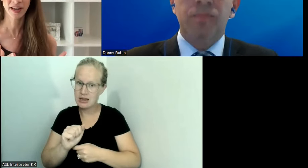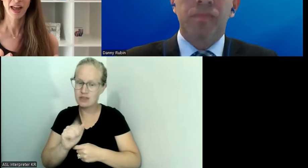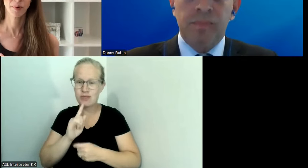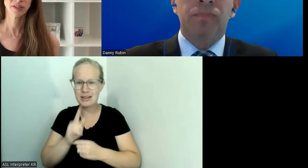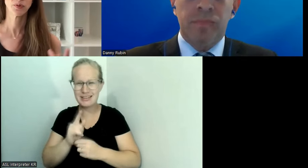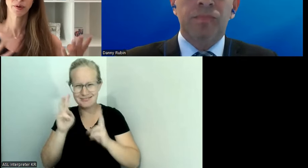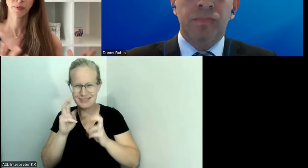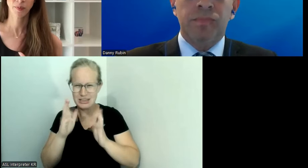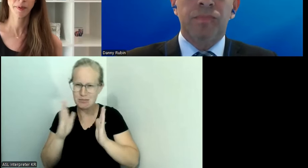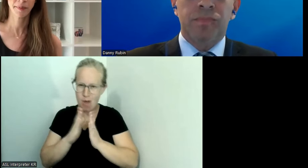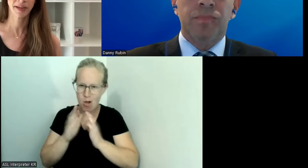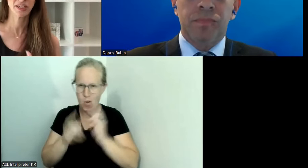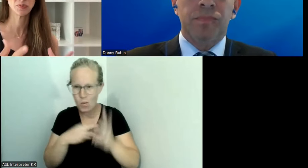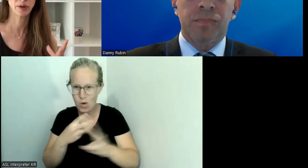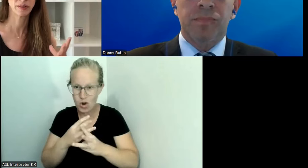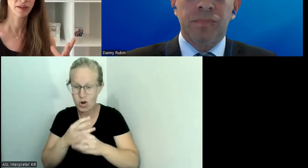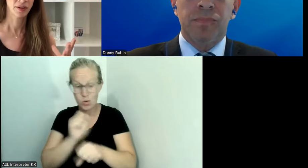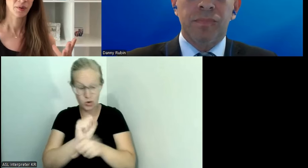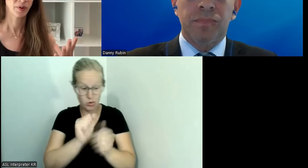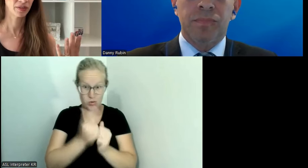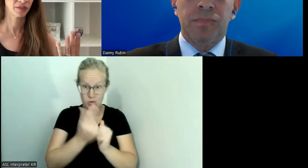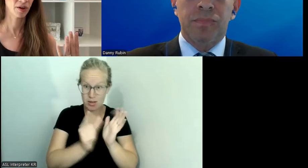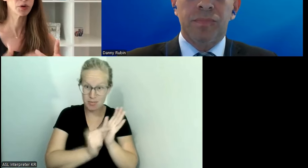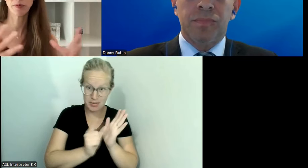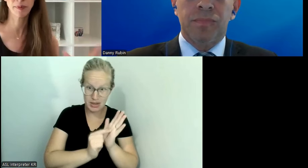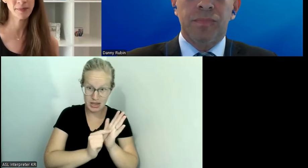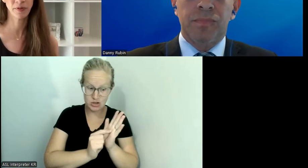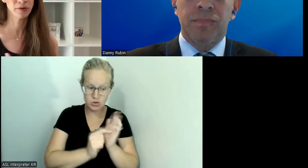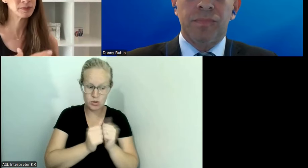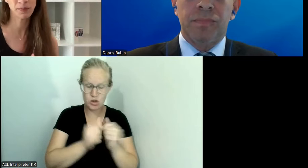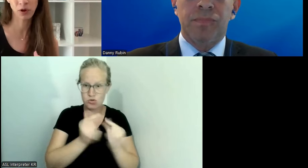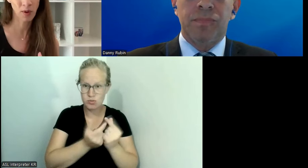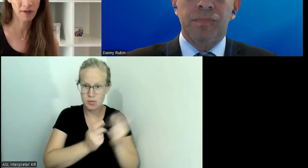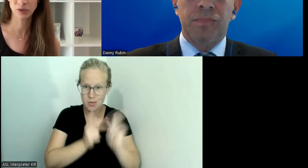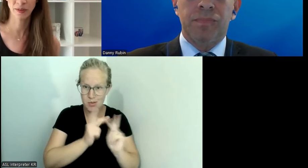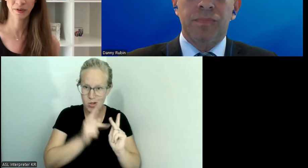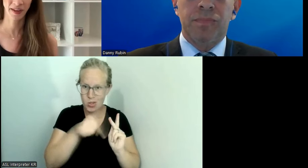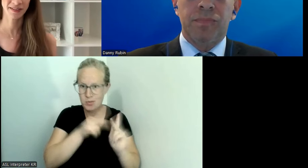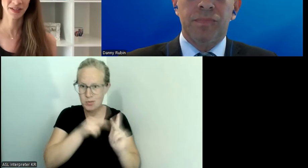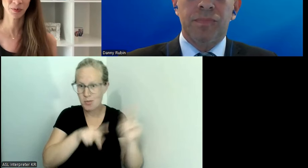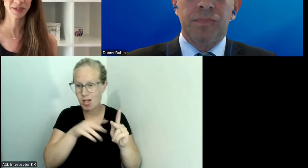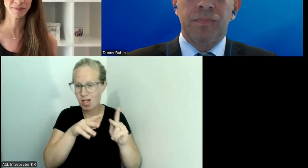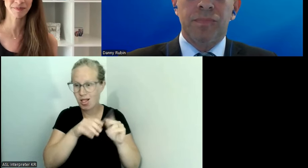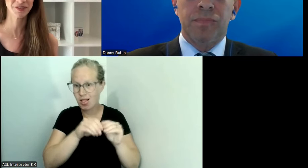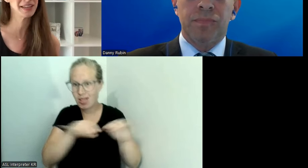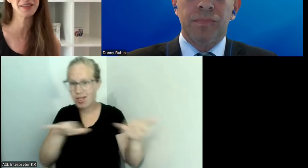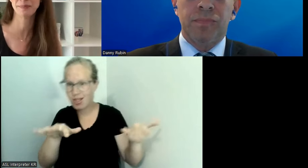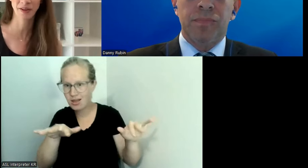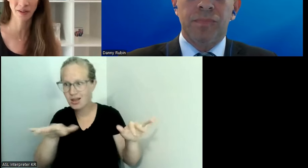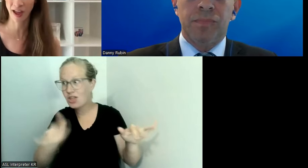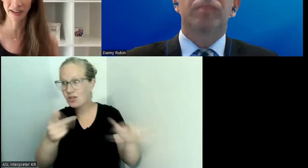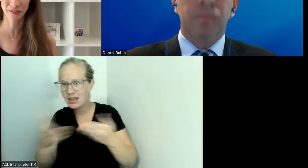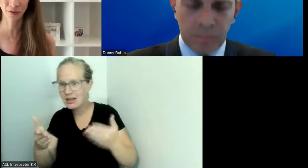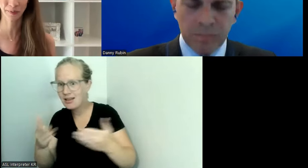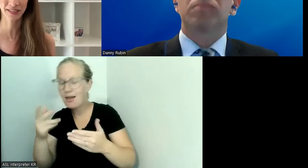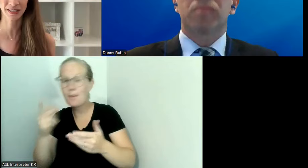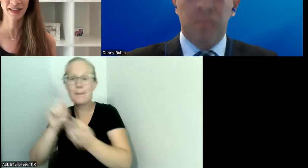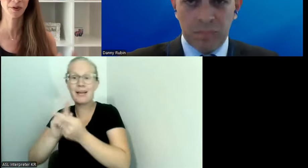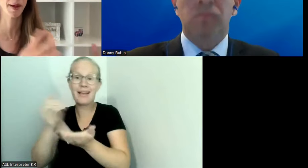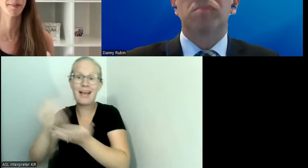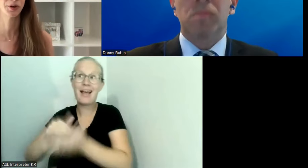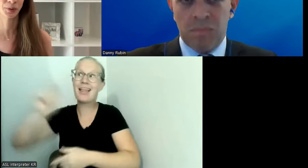world. And once you work with one publication with, with a group of people, those people go off and do other things and you end up seeing them down the line at